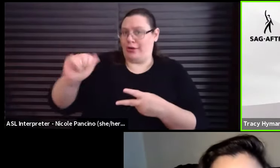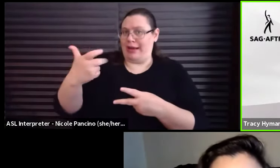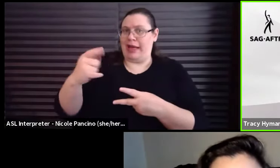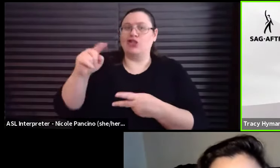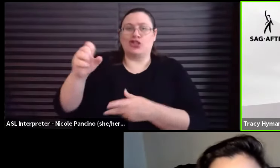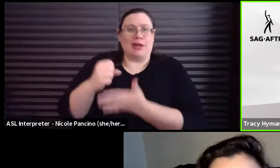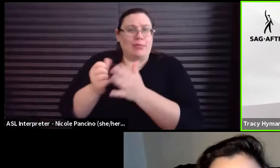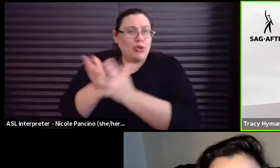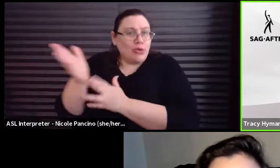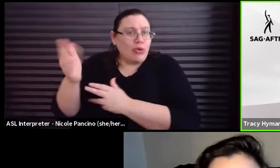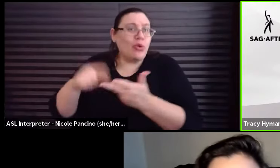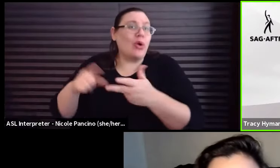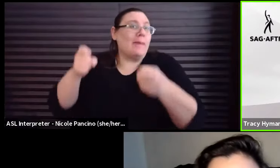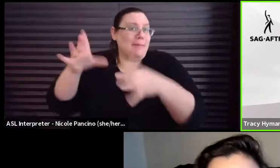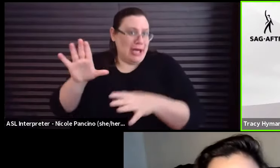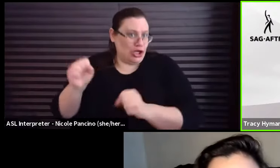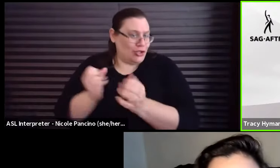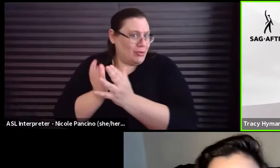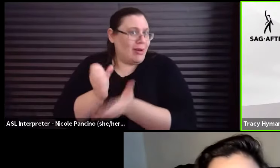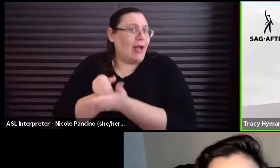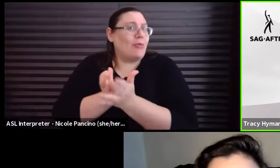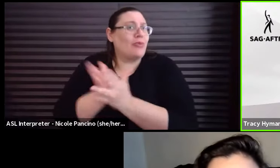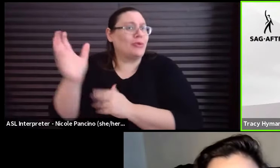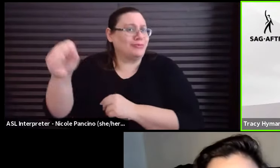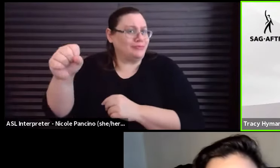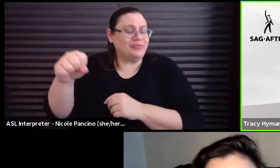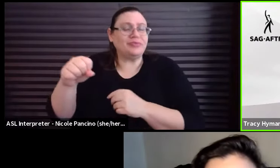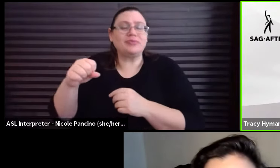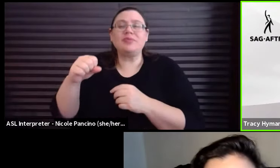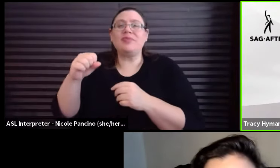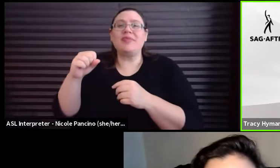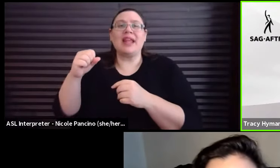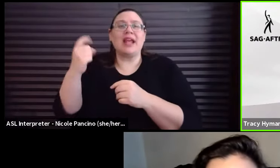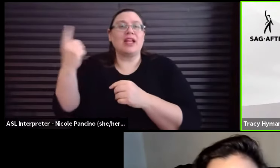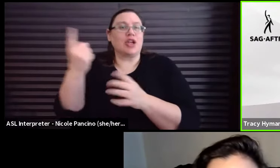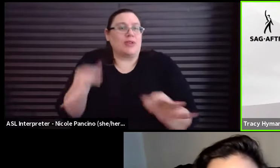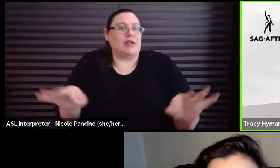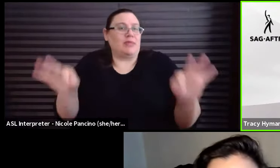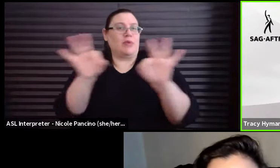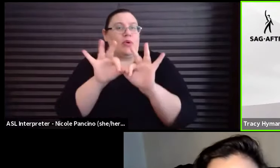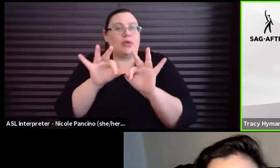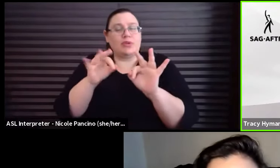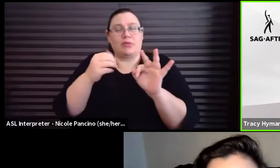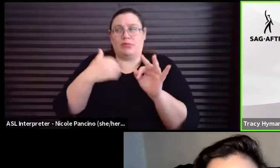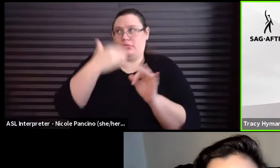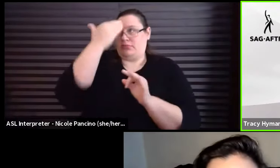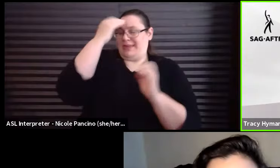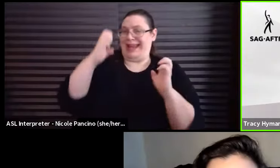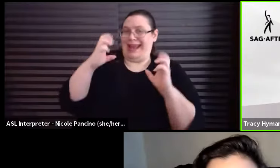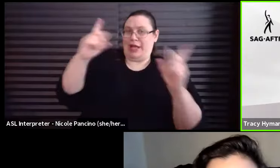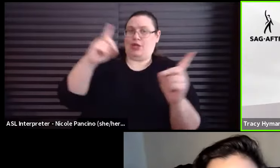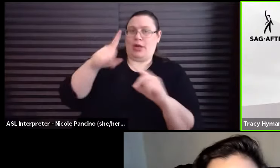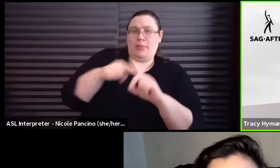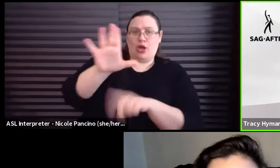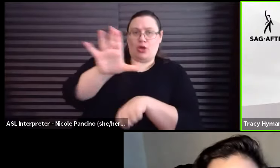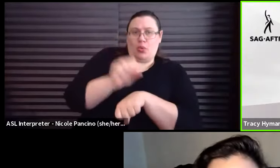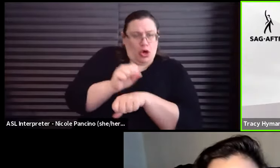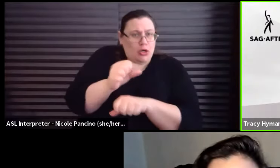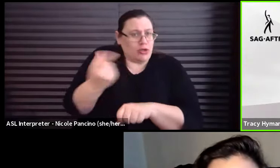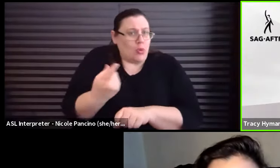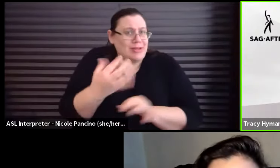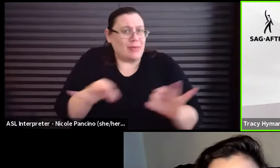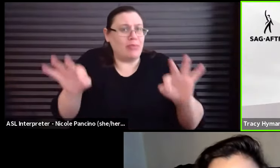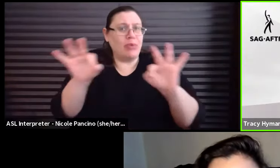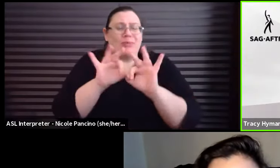Your manager should be able to help you through this. It's always important to be educated on the work that you're doing, but there is no